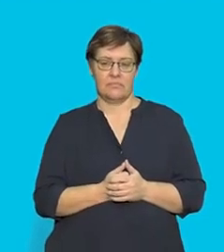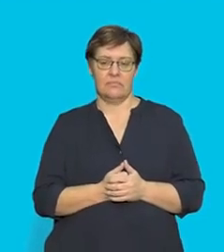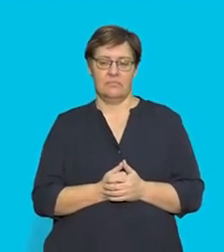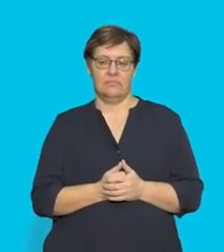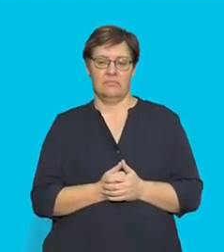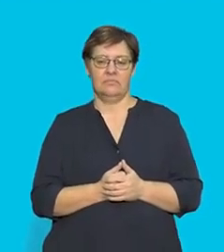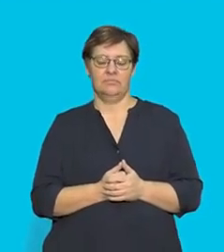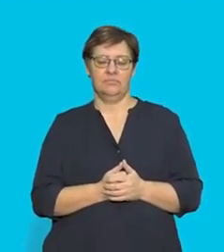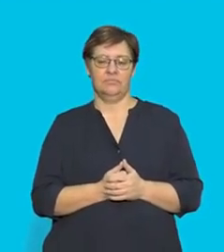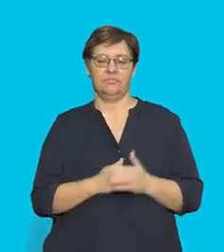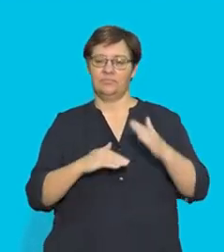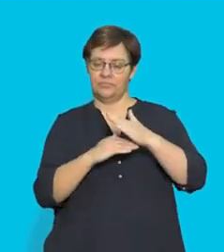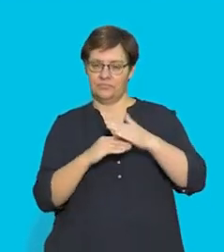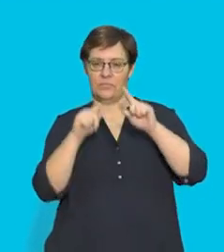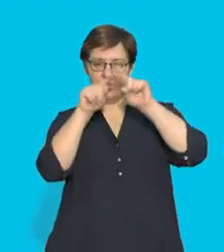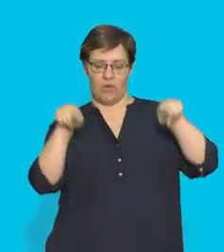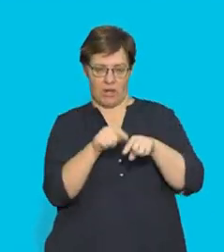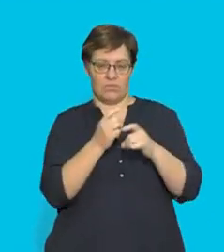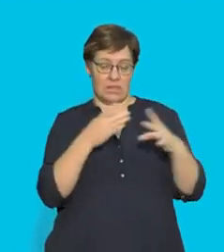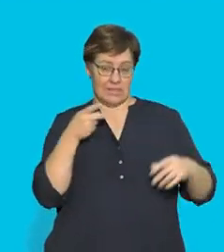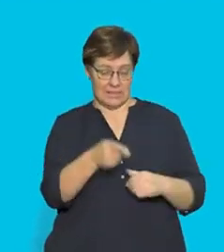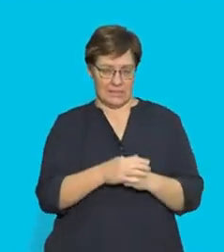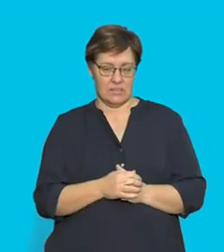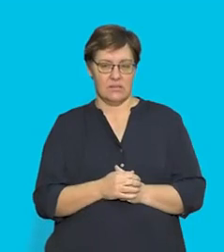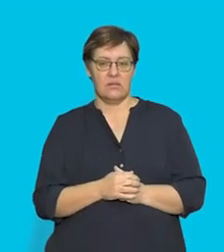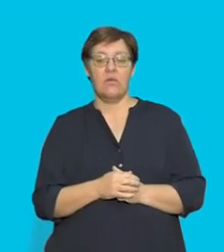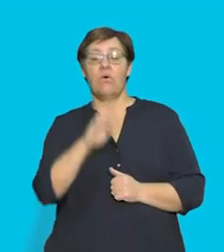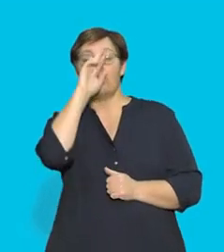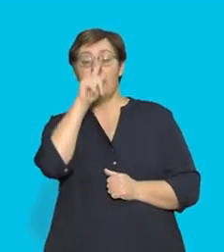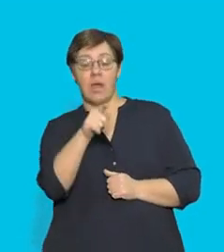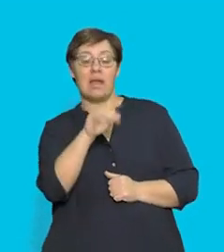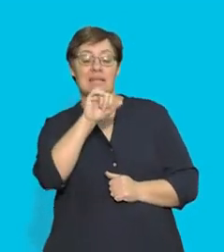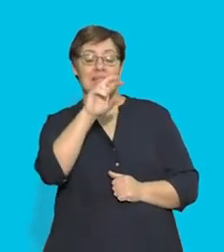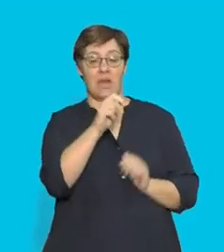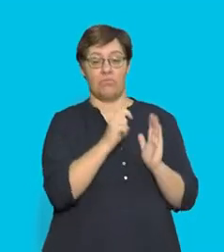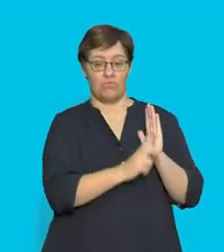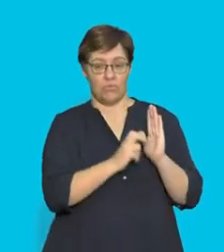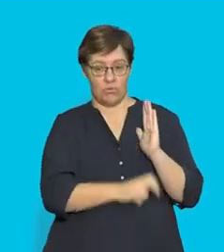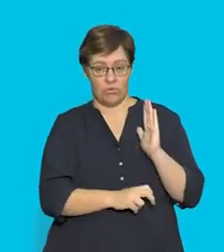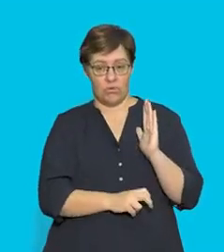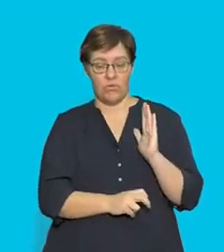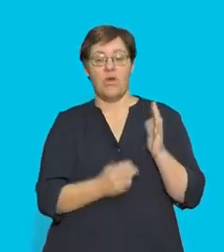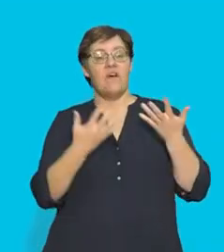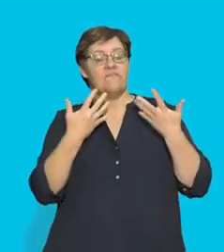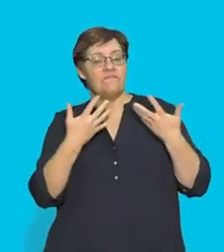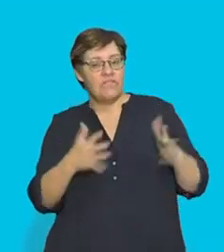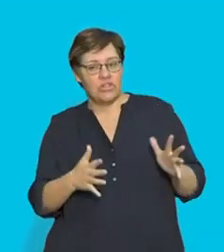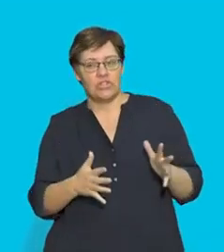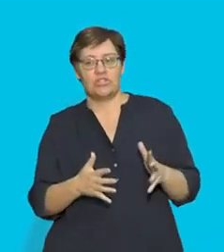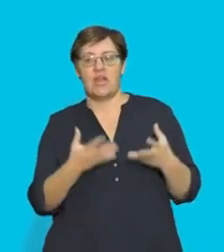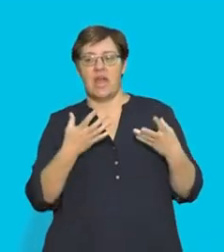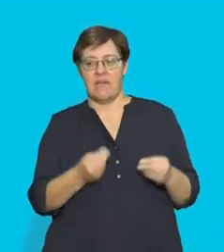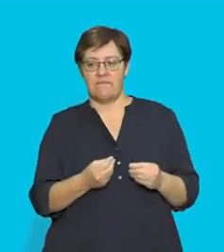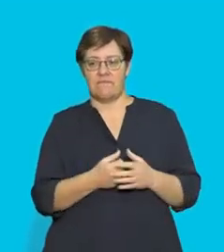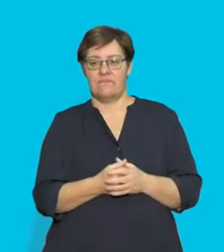Okay, we're going to use angles of a triangle to find that one. So let's begin there. And then remember, when we're using the sine rule, we already have this side,